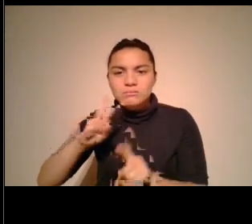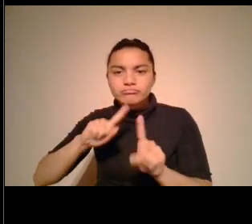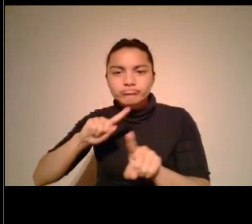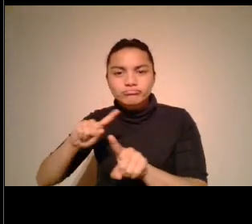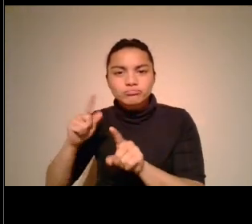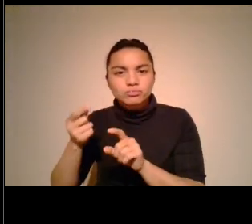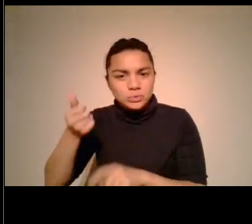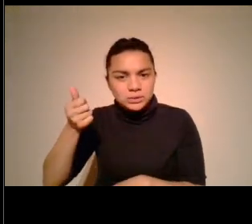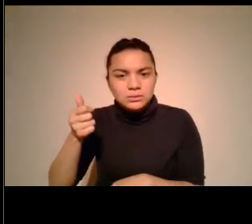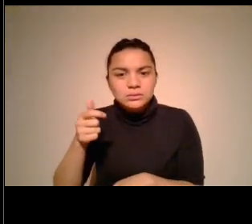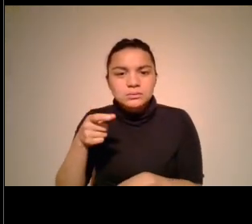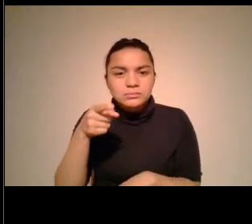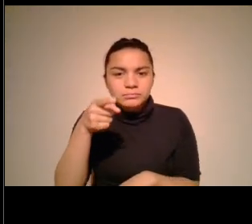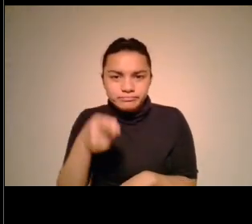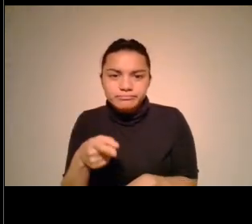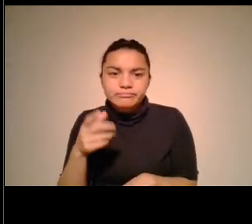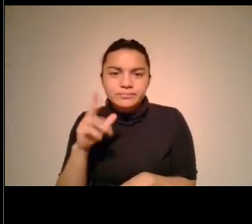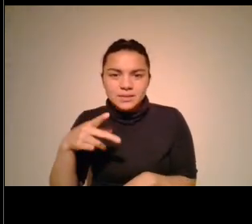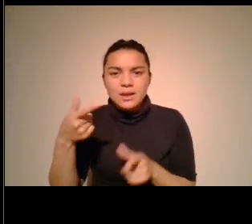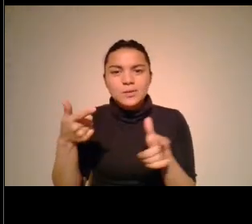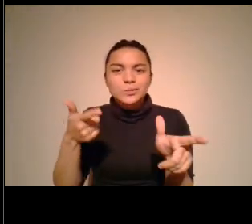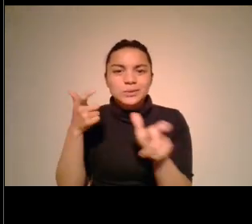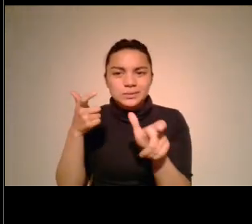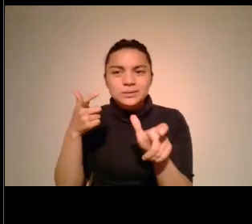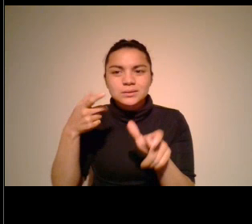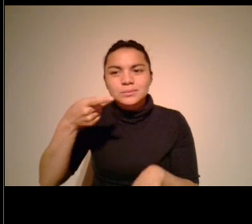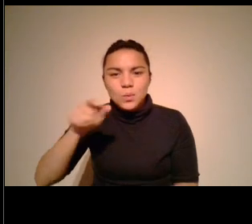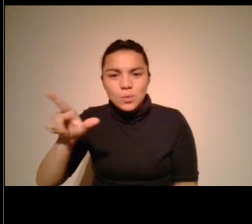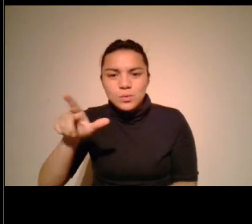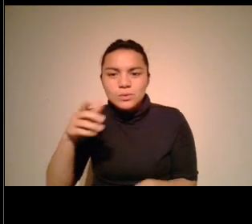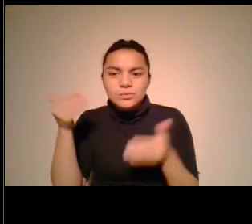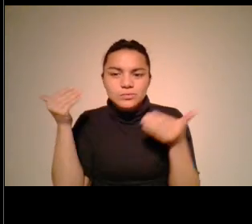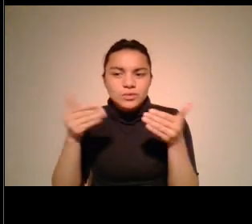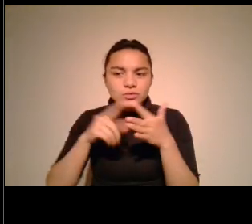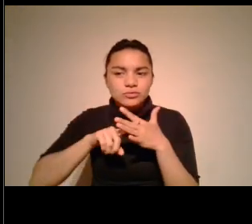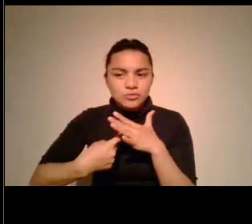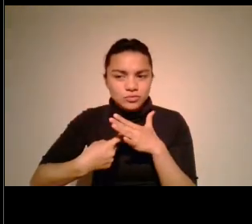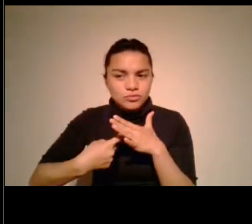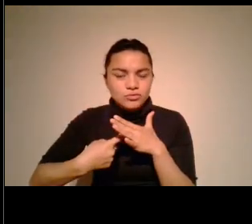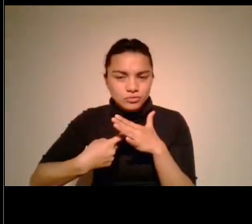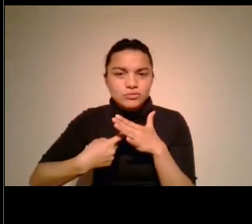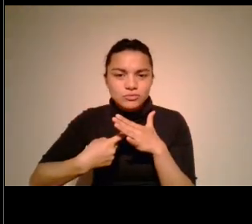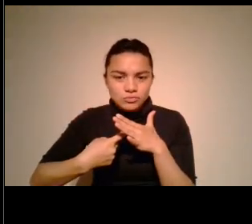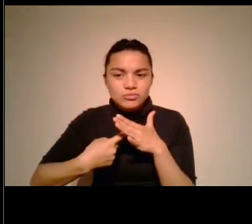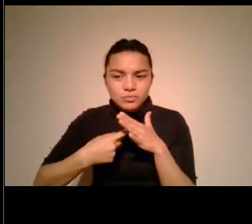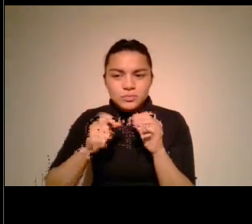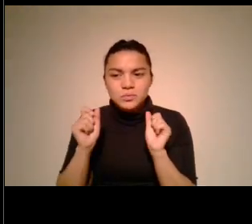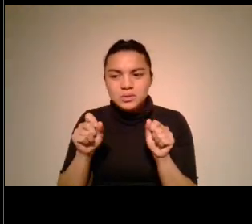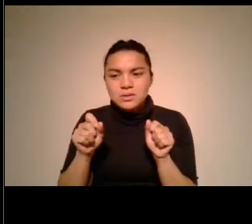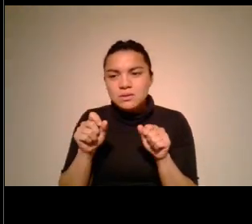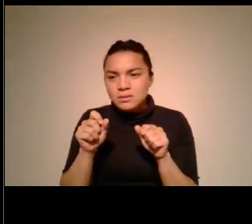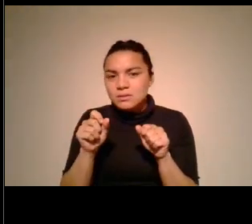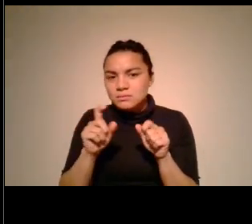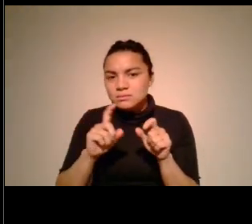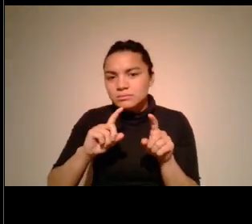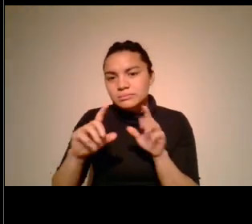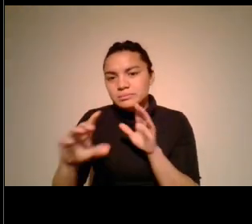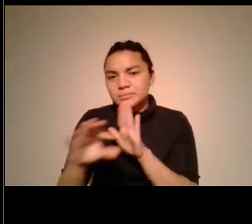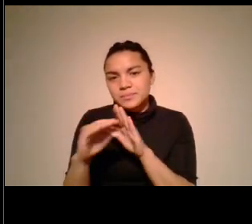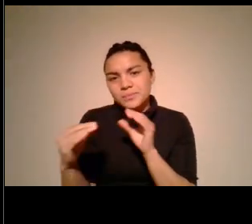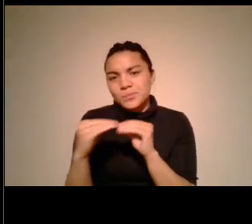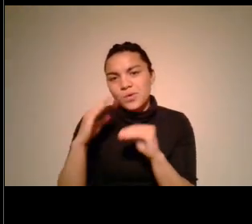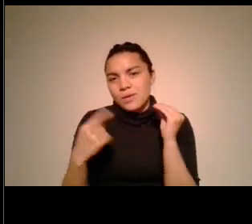right now. So I'm starting this one, and you can answer more than one. You can choose more than one answer.